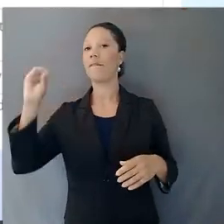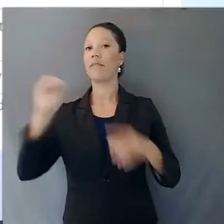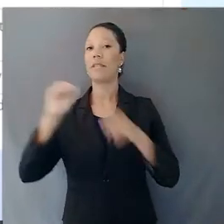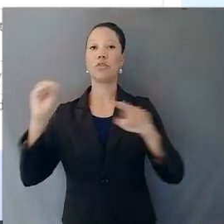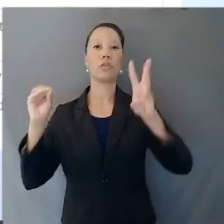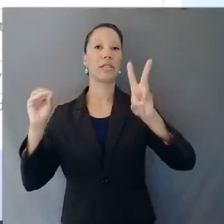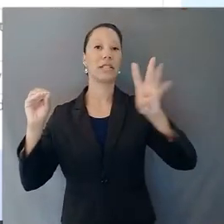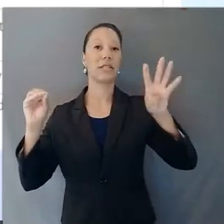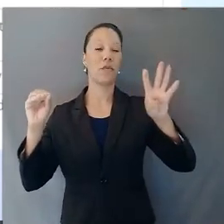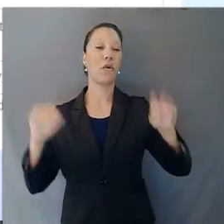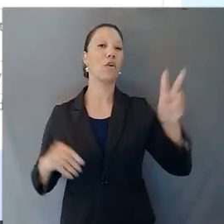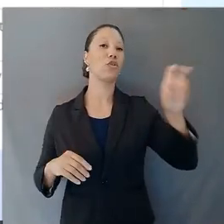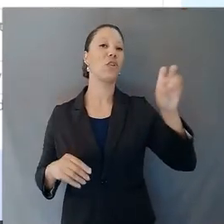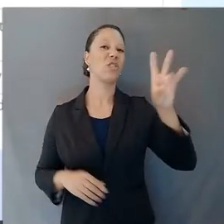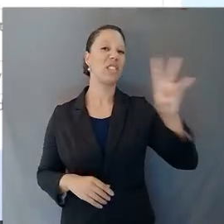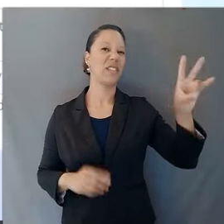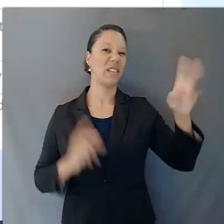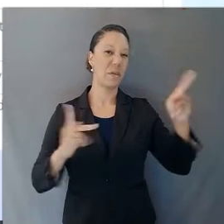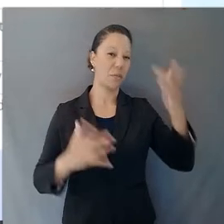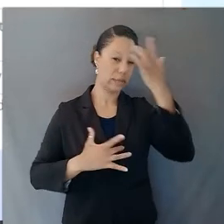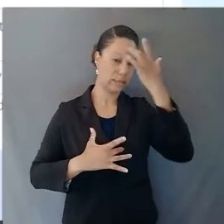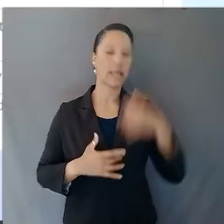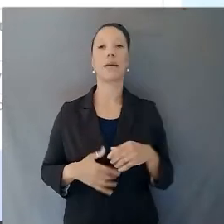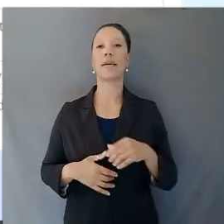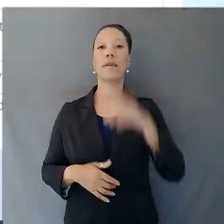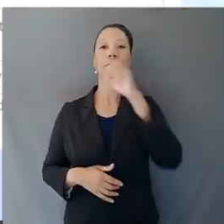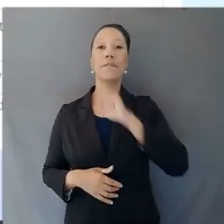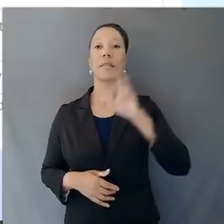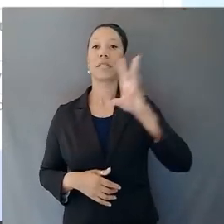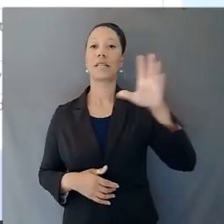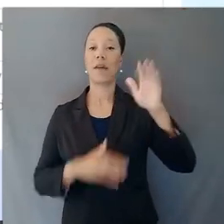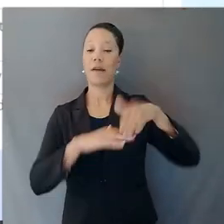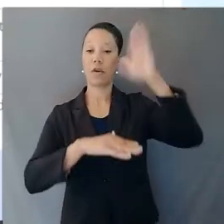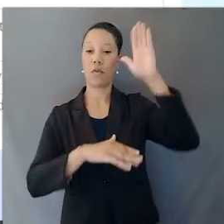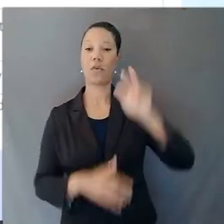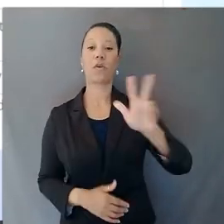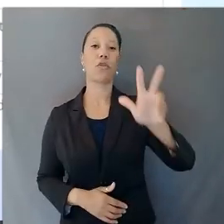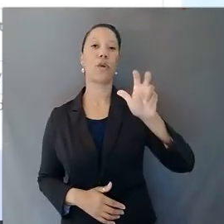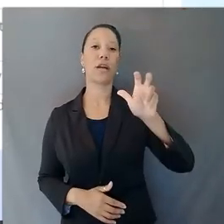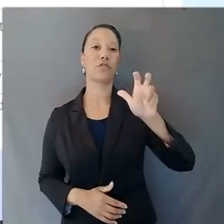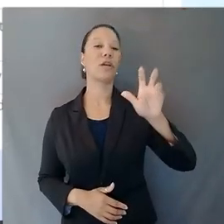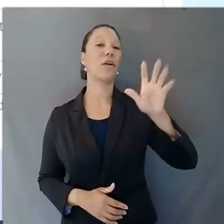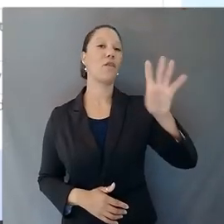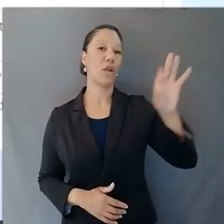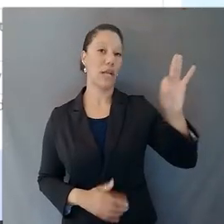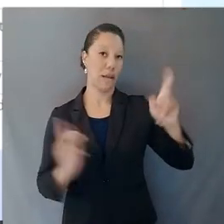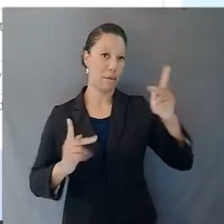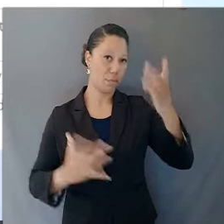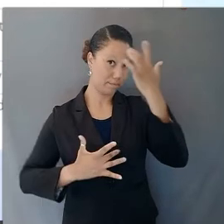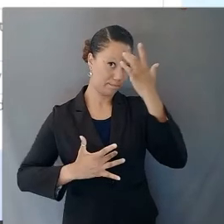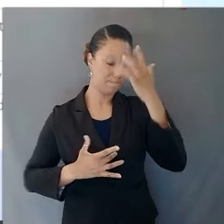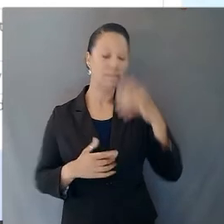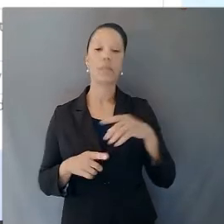there are 277, and in ages 65 and over, there are 349. There are also